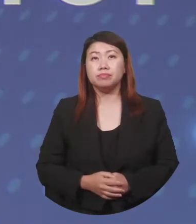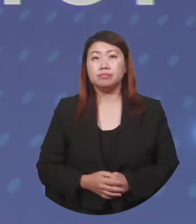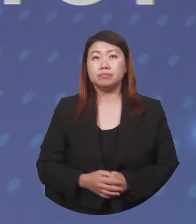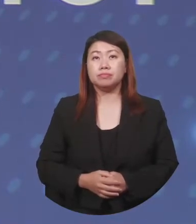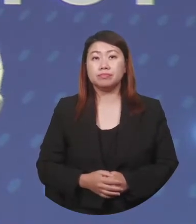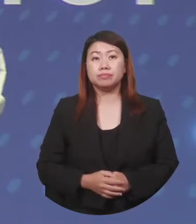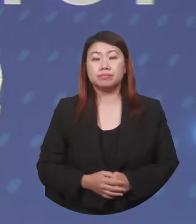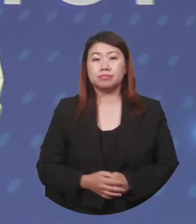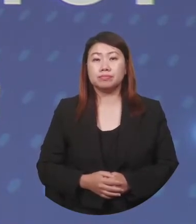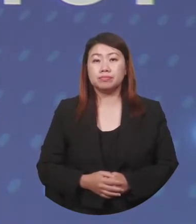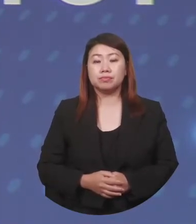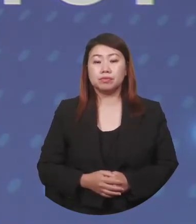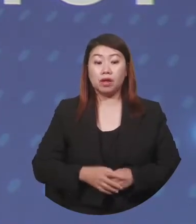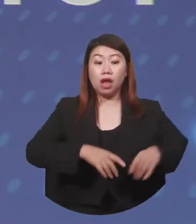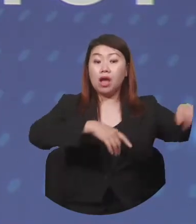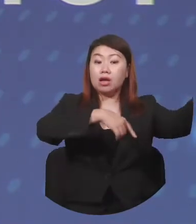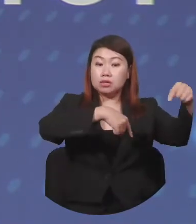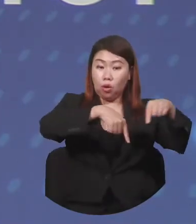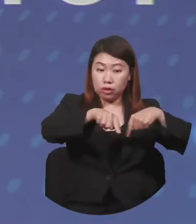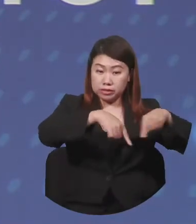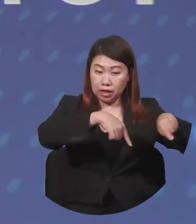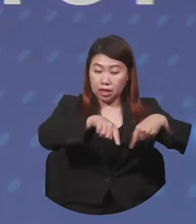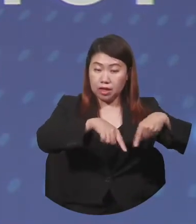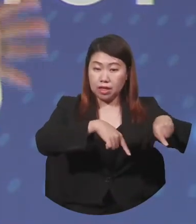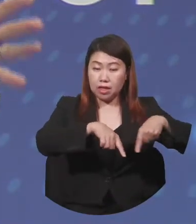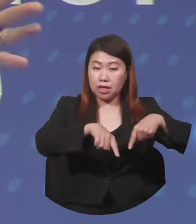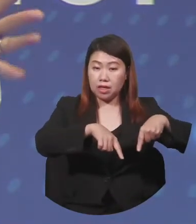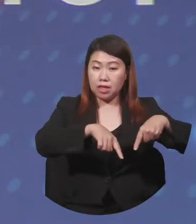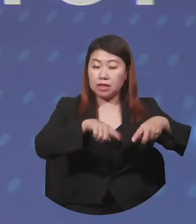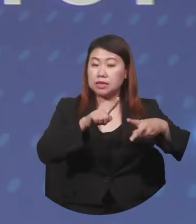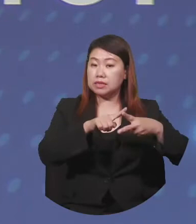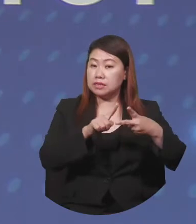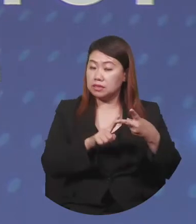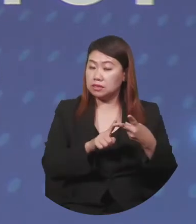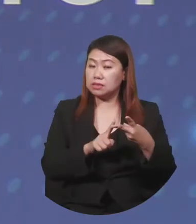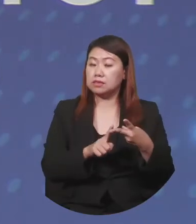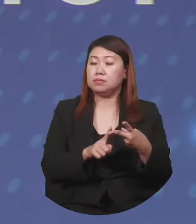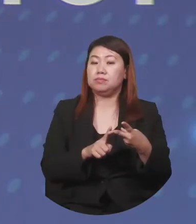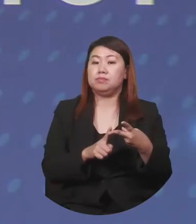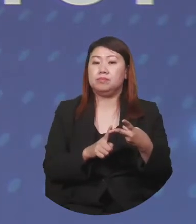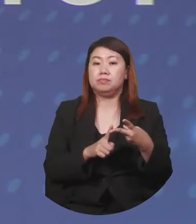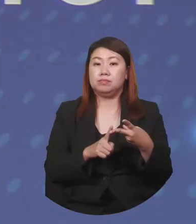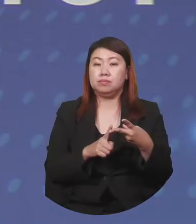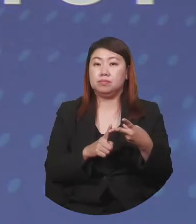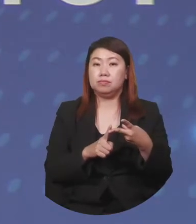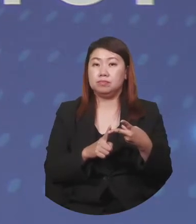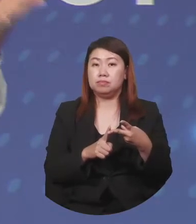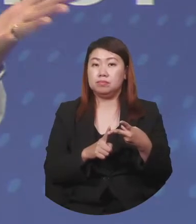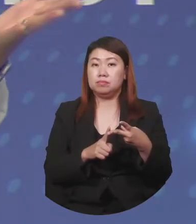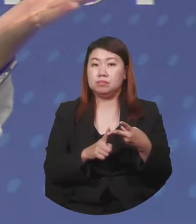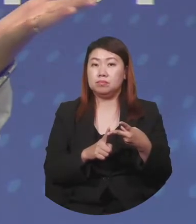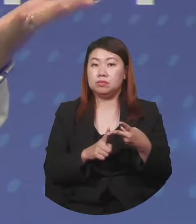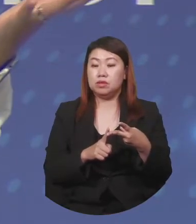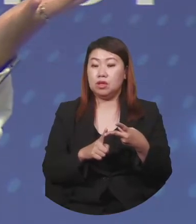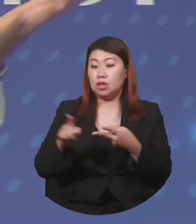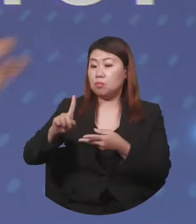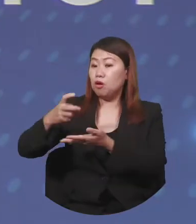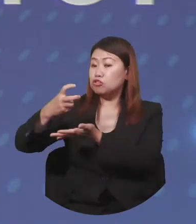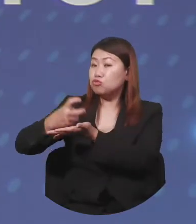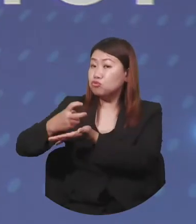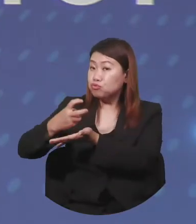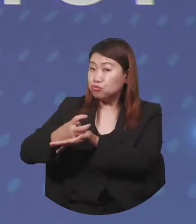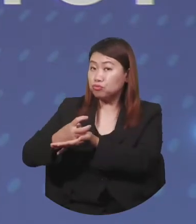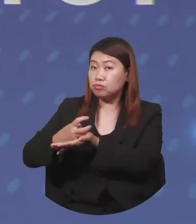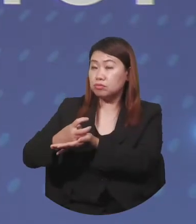Policies are driven by, or local policies are driven by interest, and that we can see that also in the climate